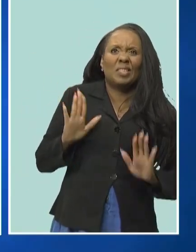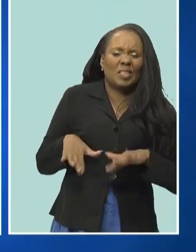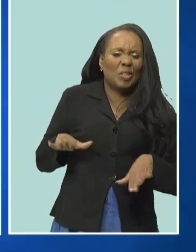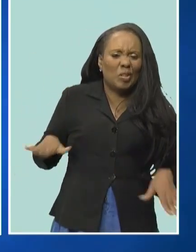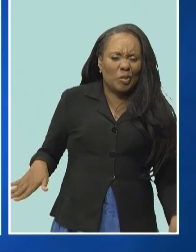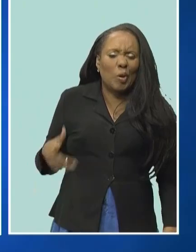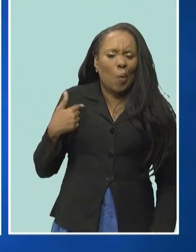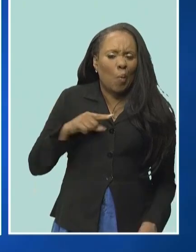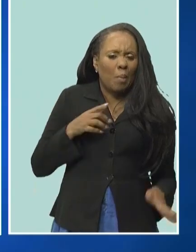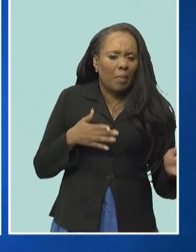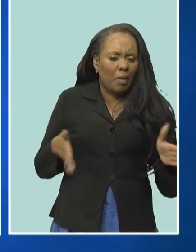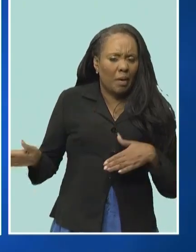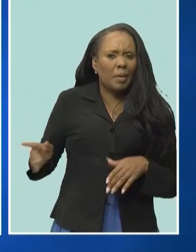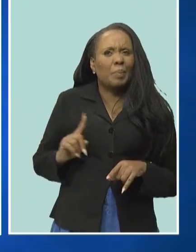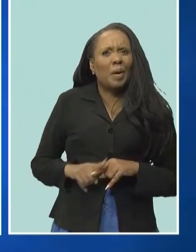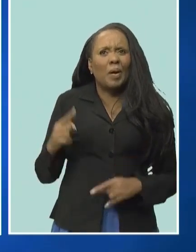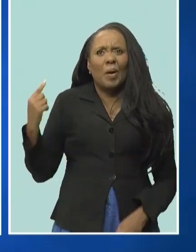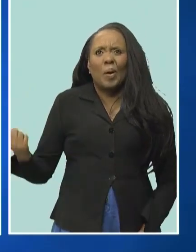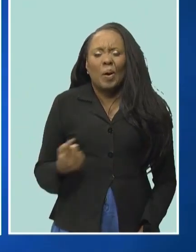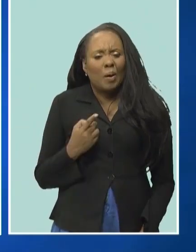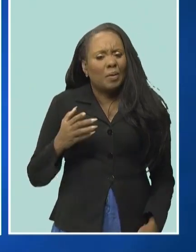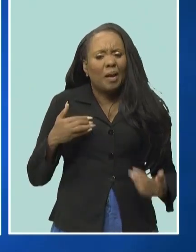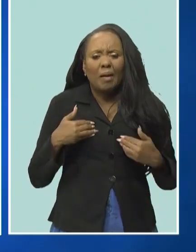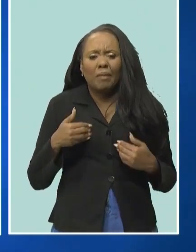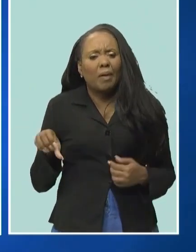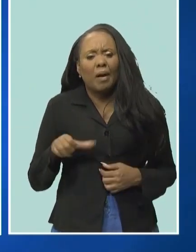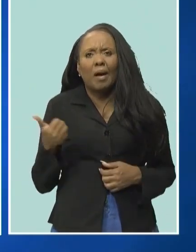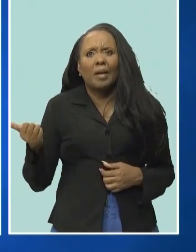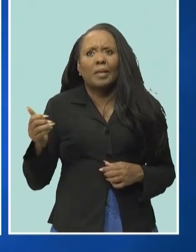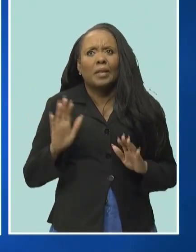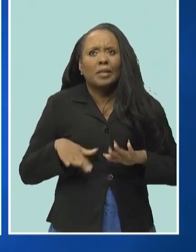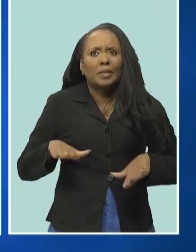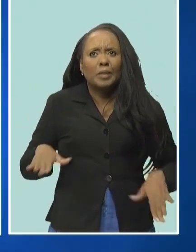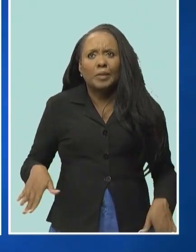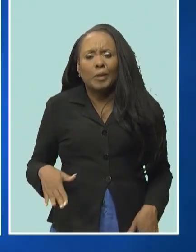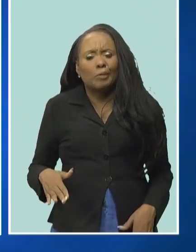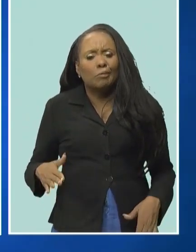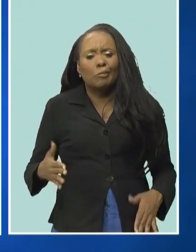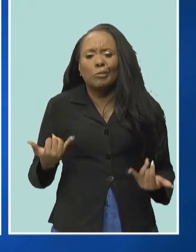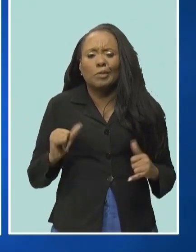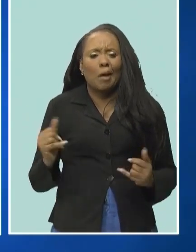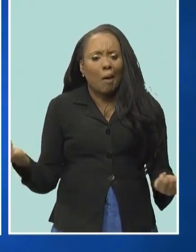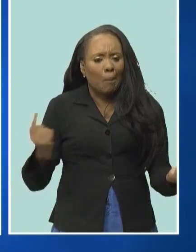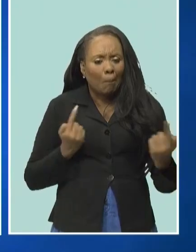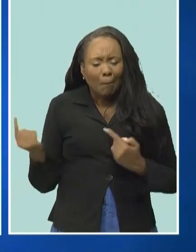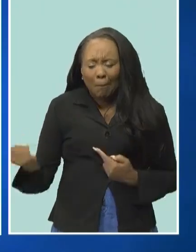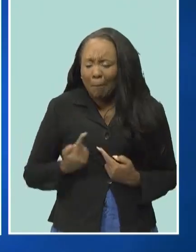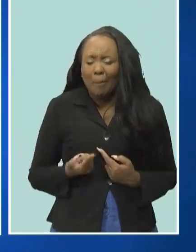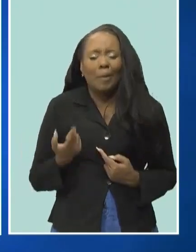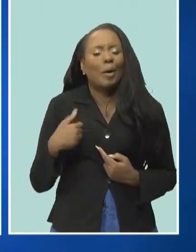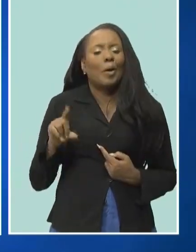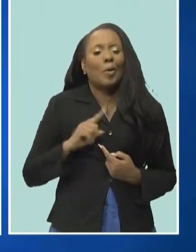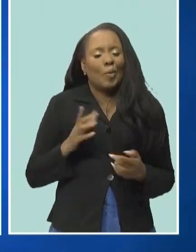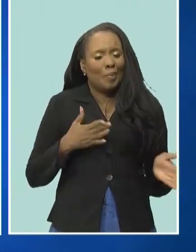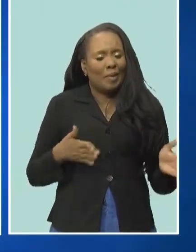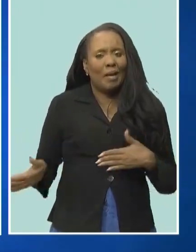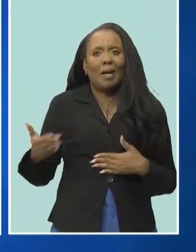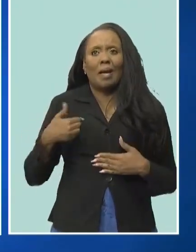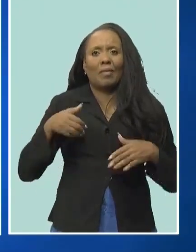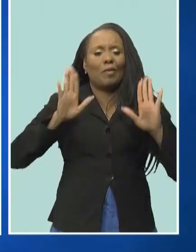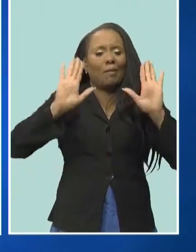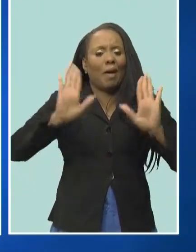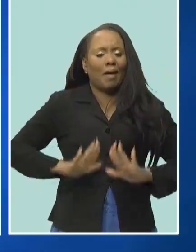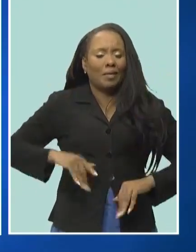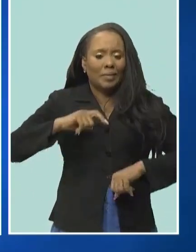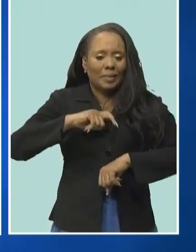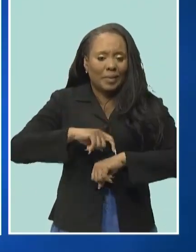within the community, you know, you always get those drop-ins, not dropouts. And we're catering for all of those, and we're having a fantastic time this